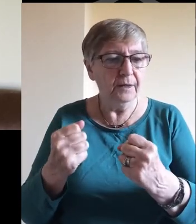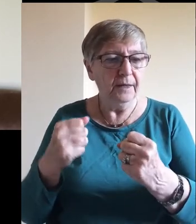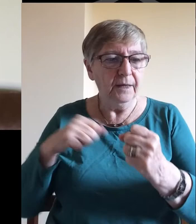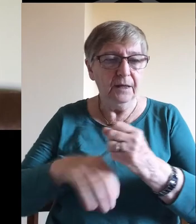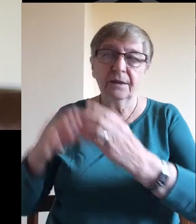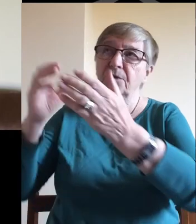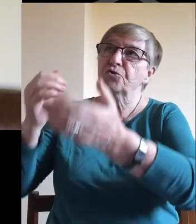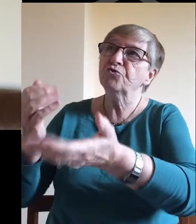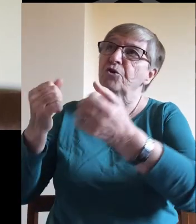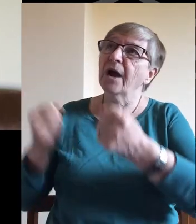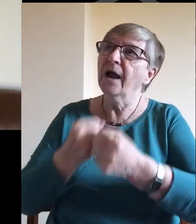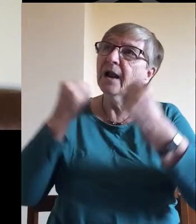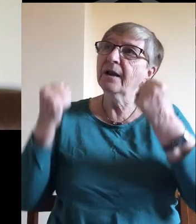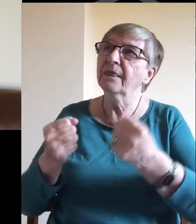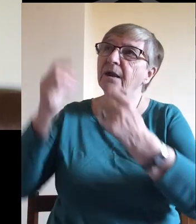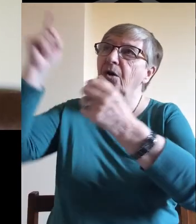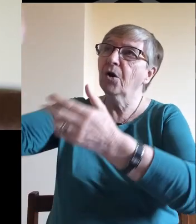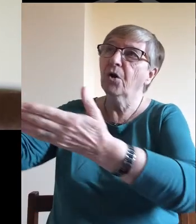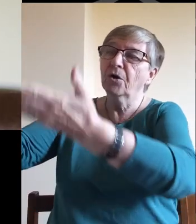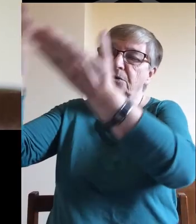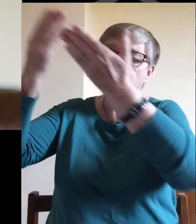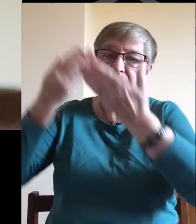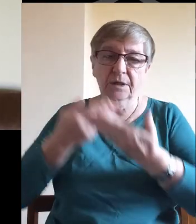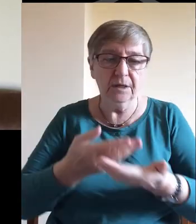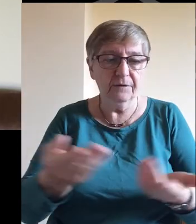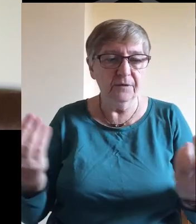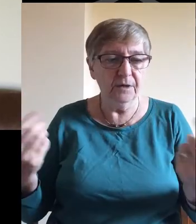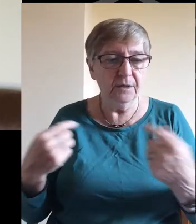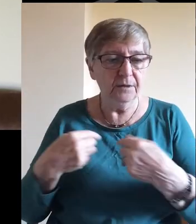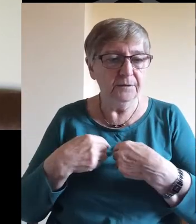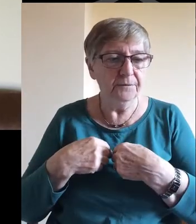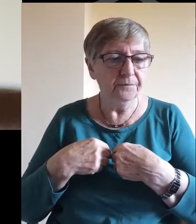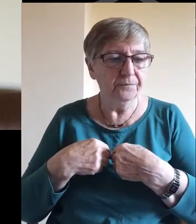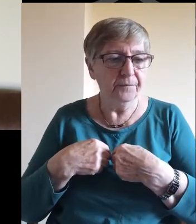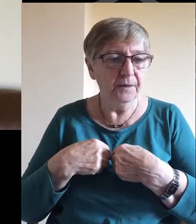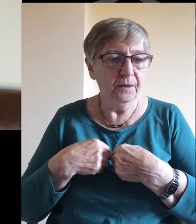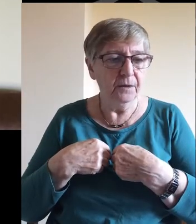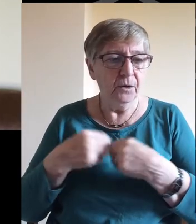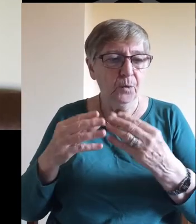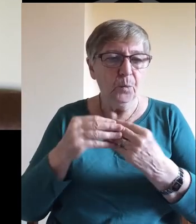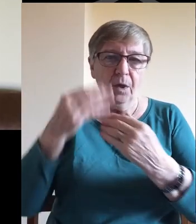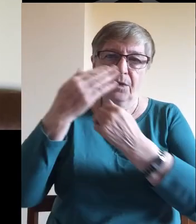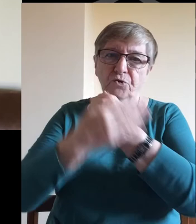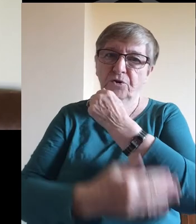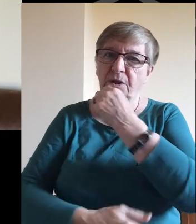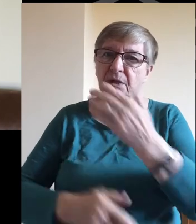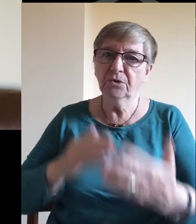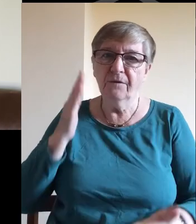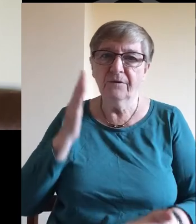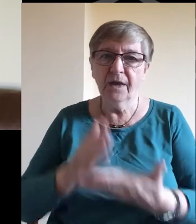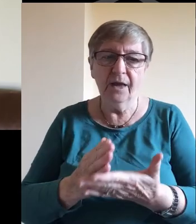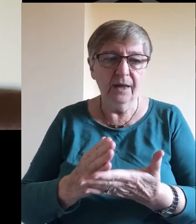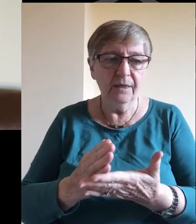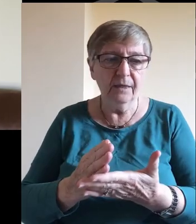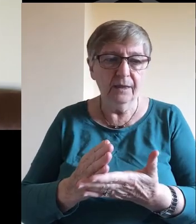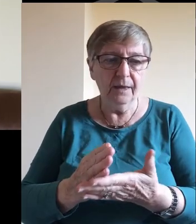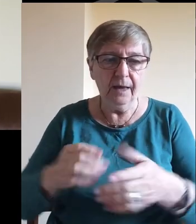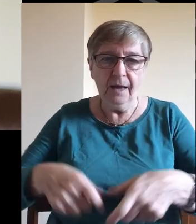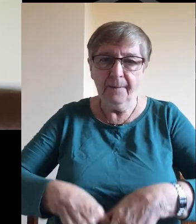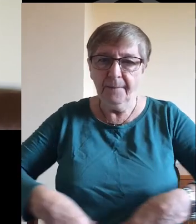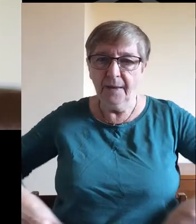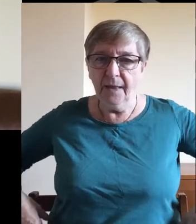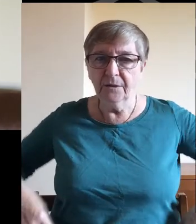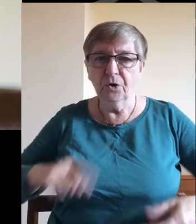strong in the strength that God has given. With shield of faith